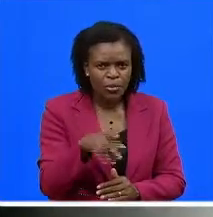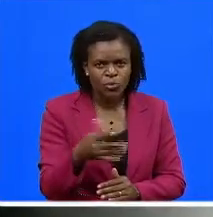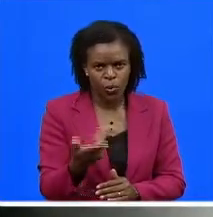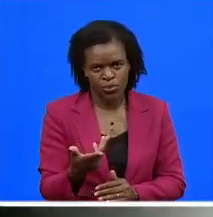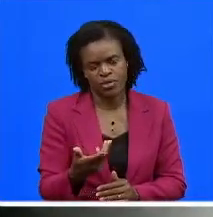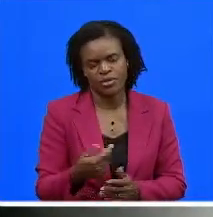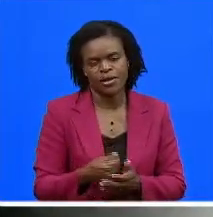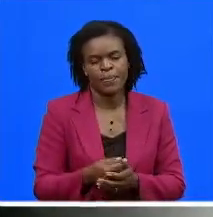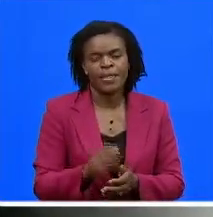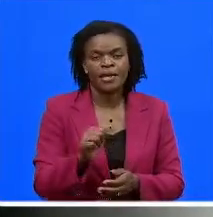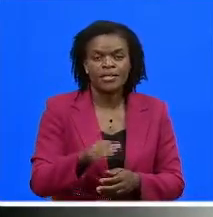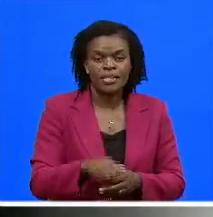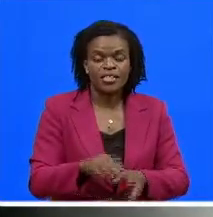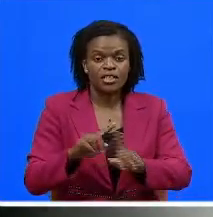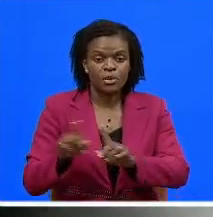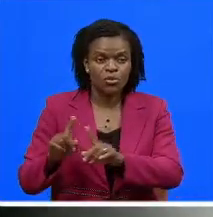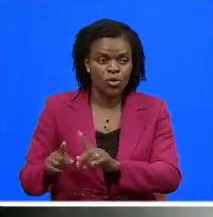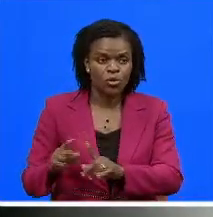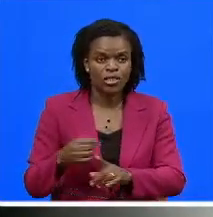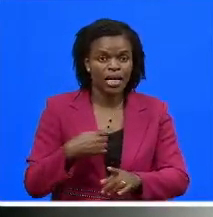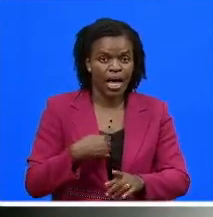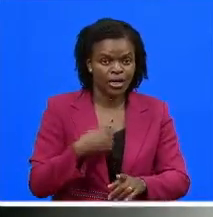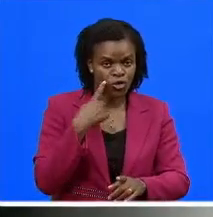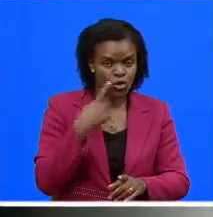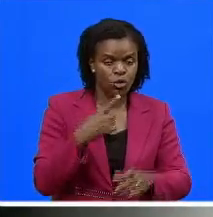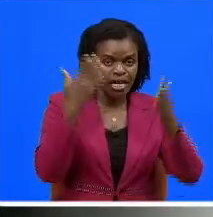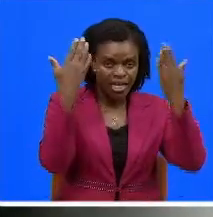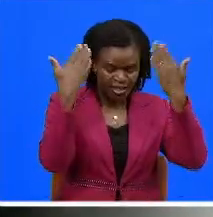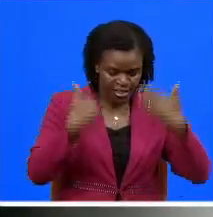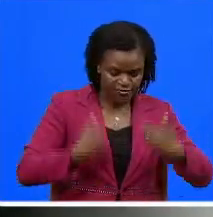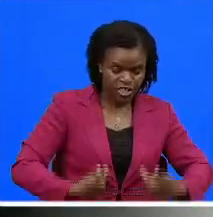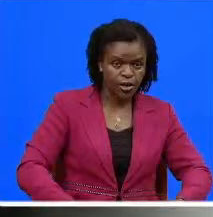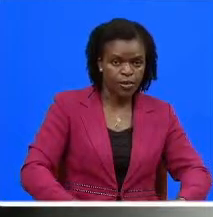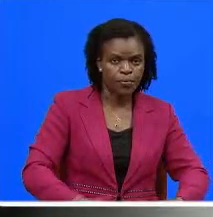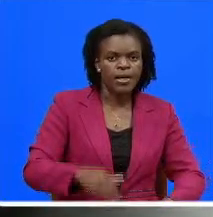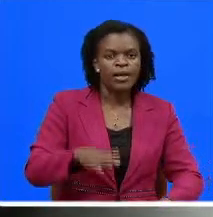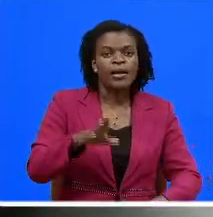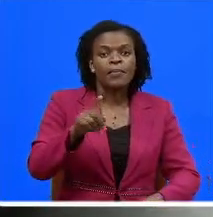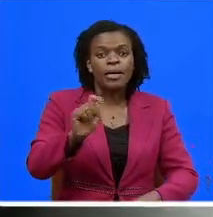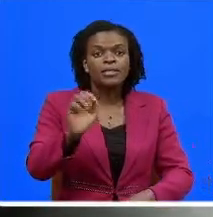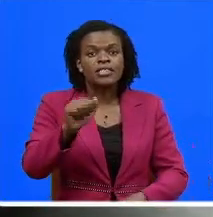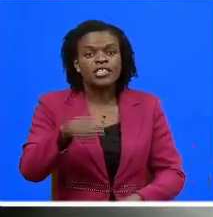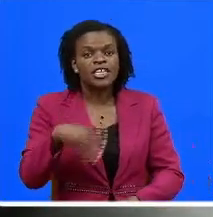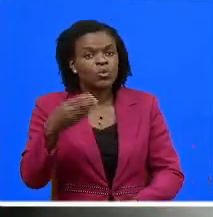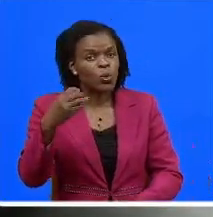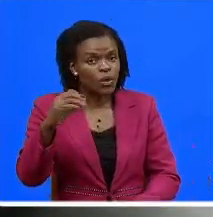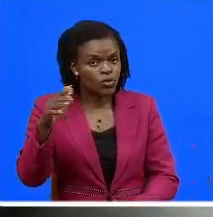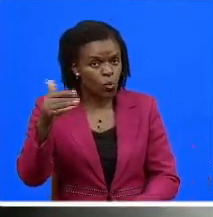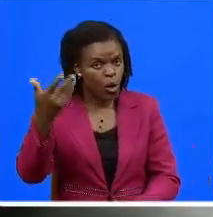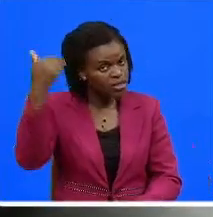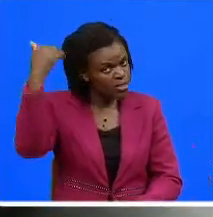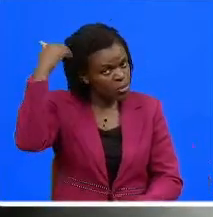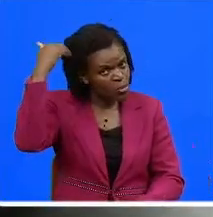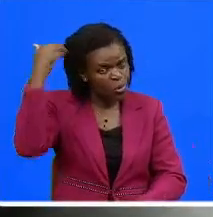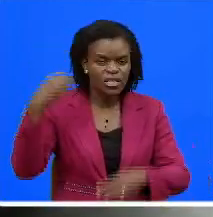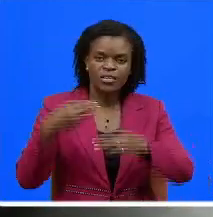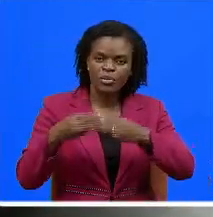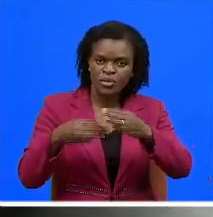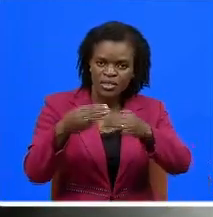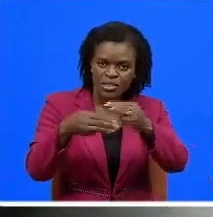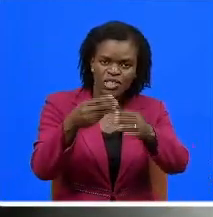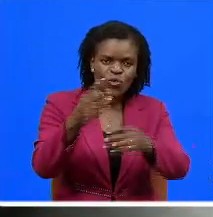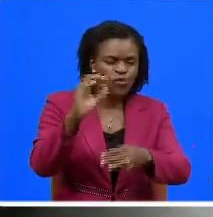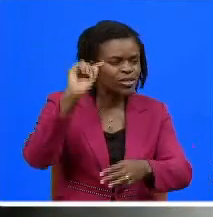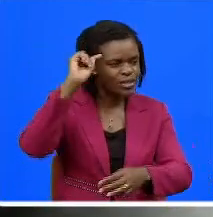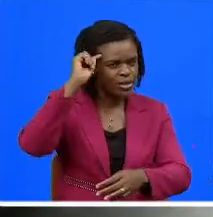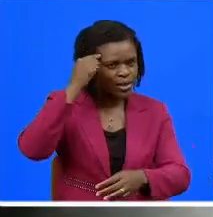right now I've touched on the physical development. We also have the cognitive skills that we look out for. Again, they're also important